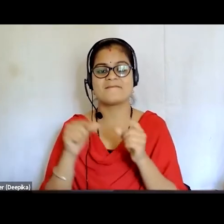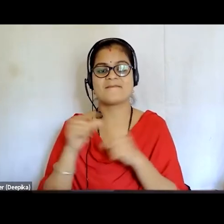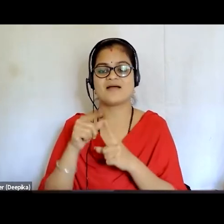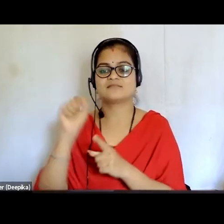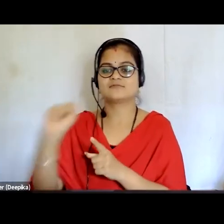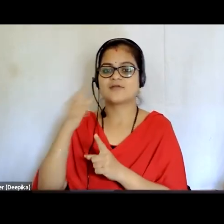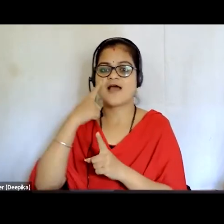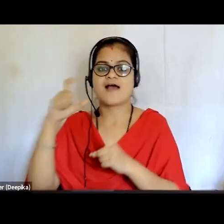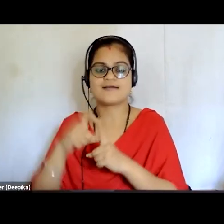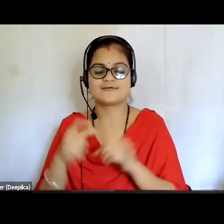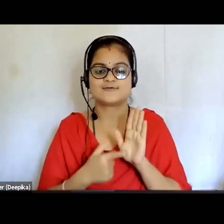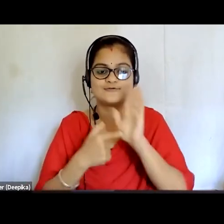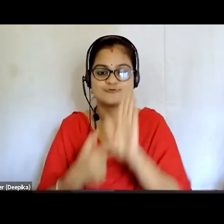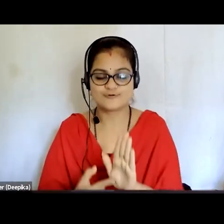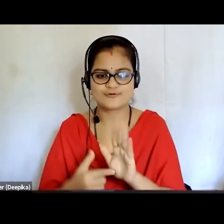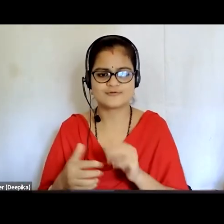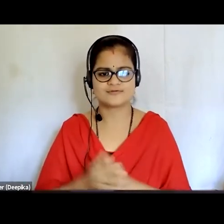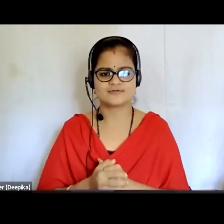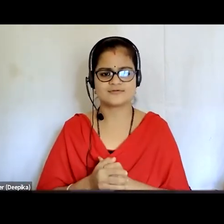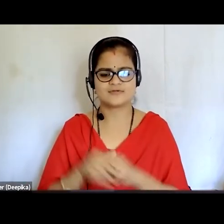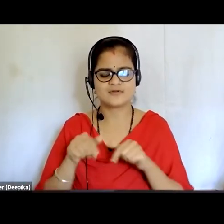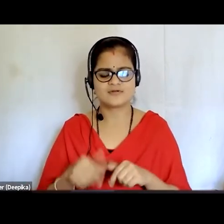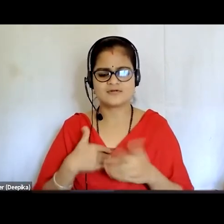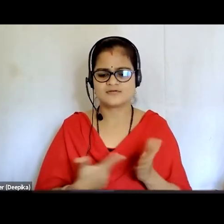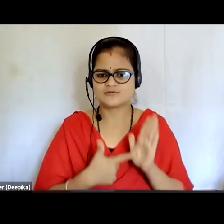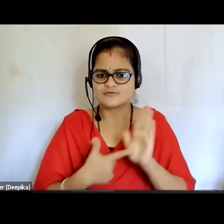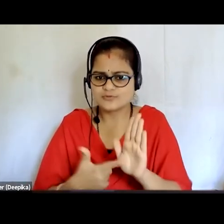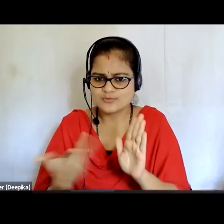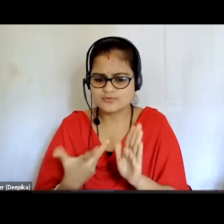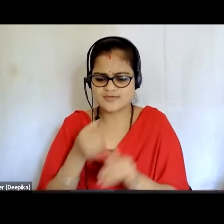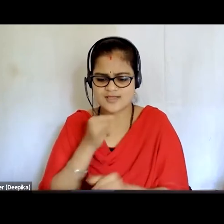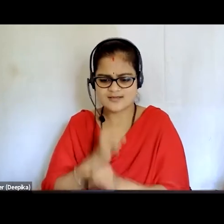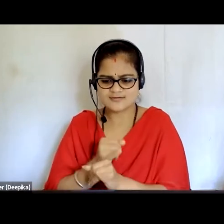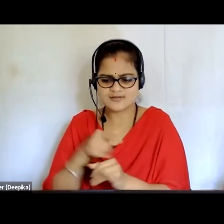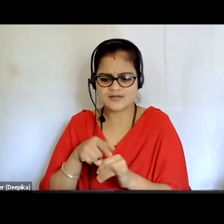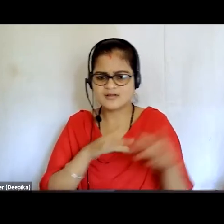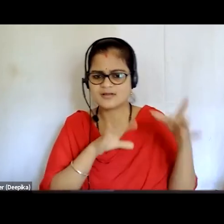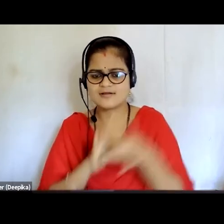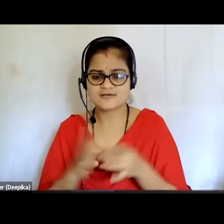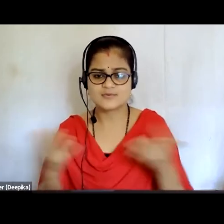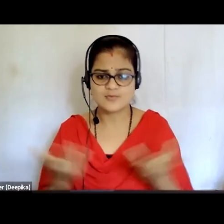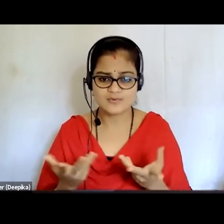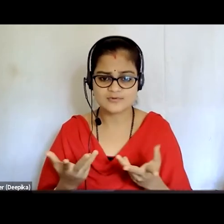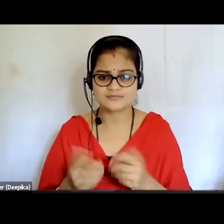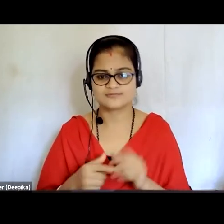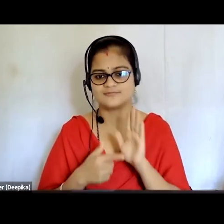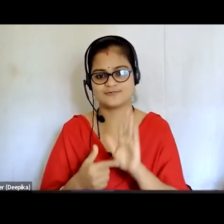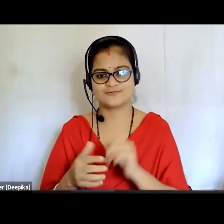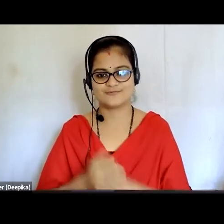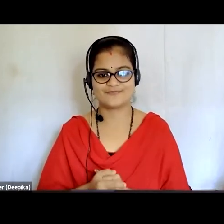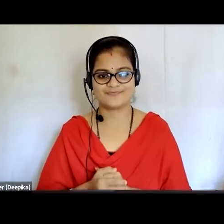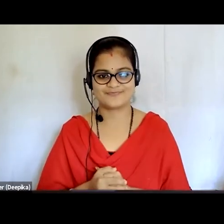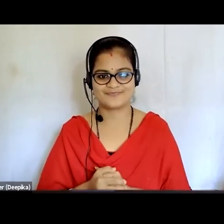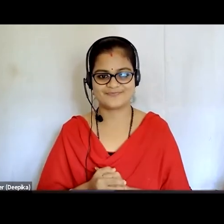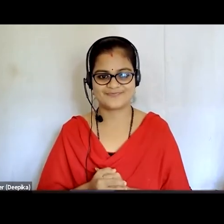What are we about? What do we stand for as an institution? The team finally arrived